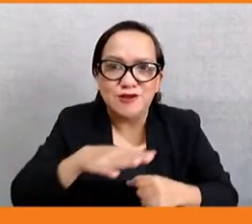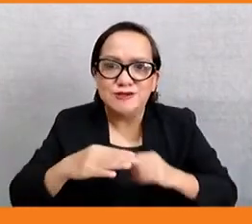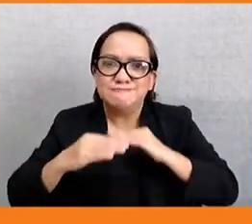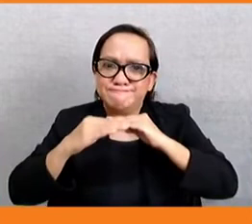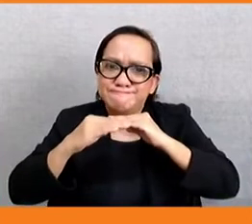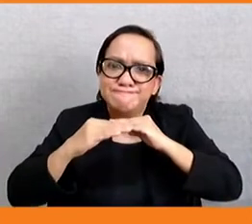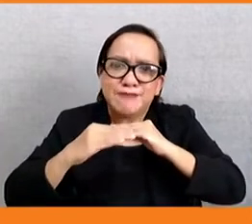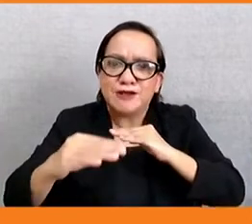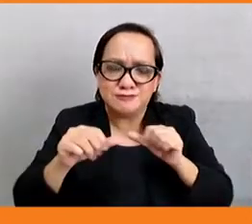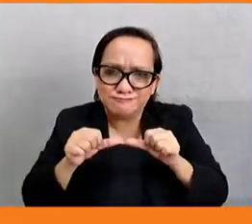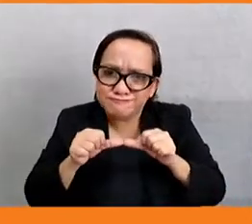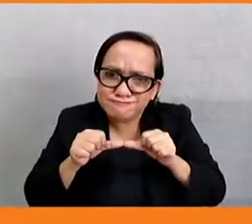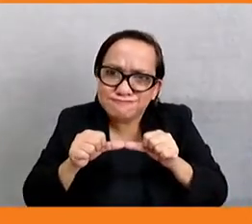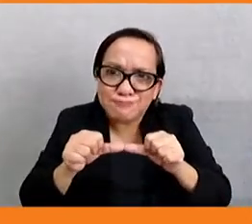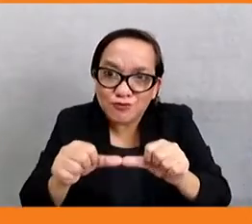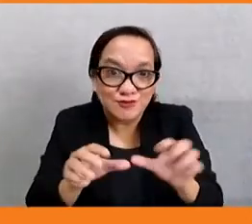which is